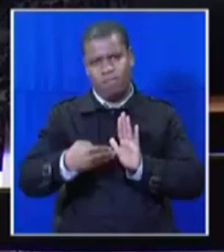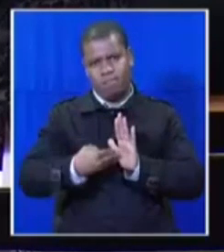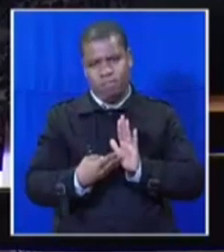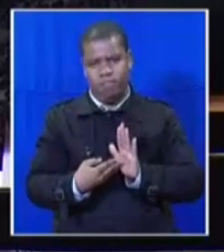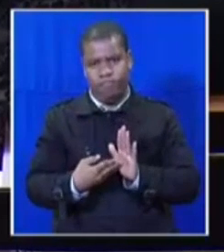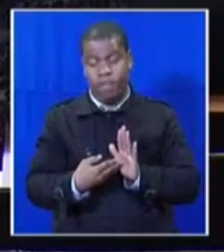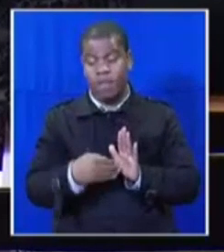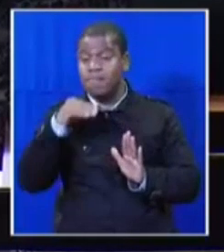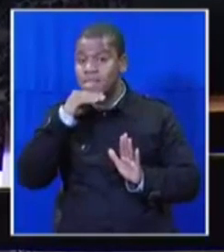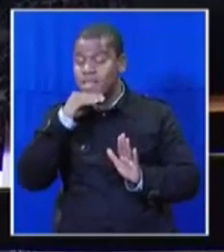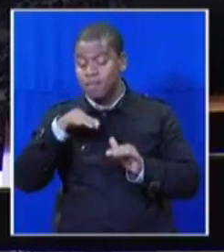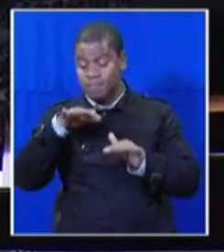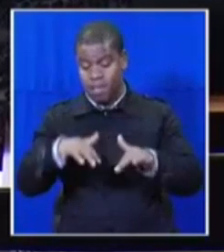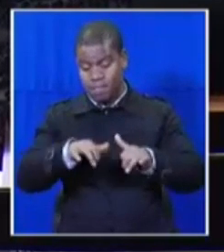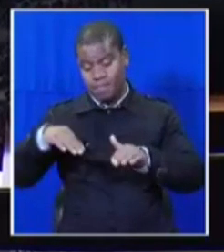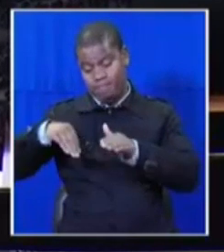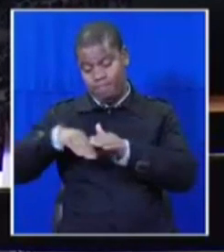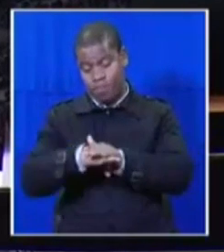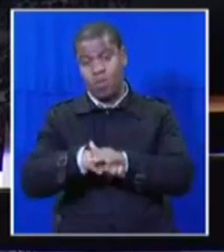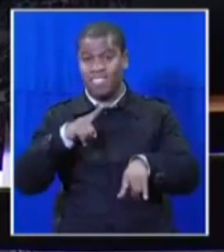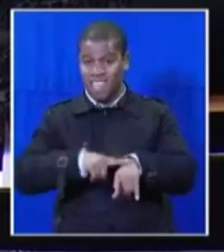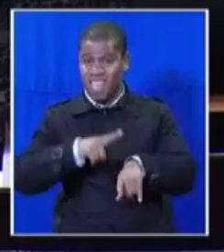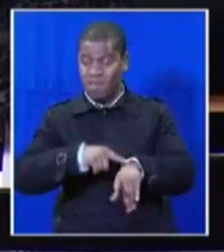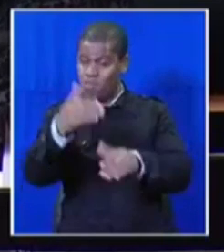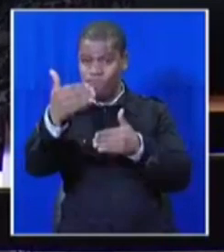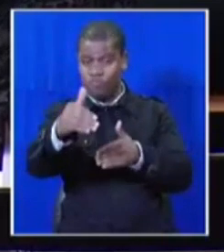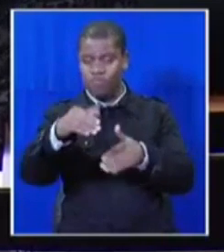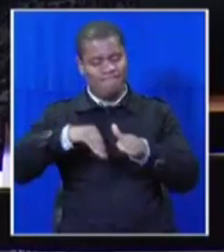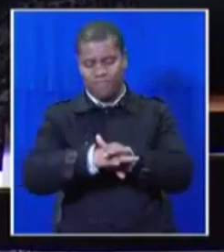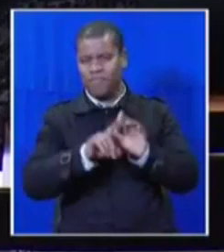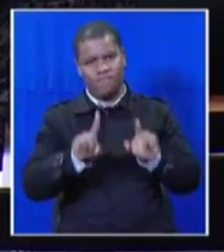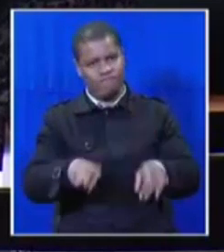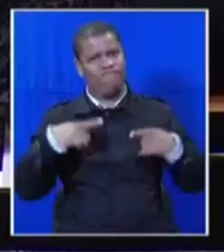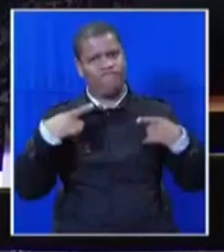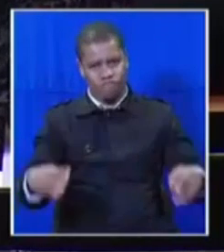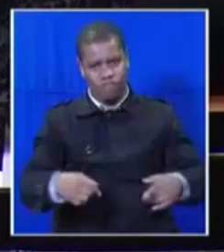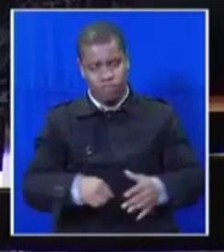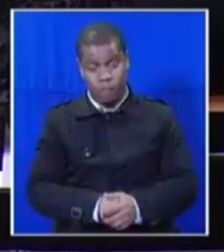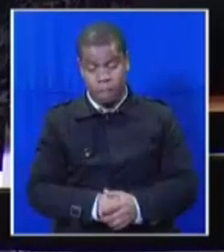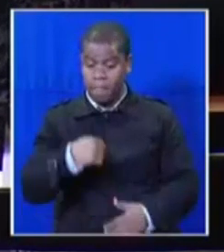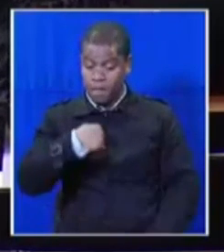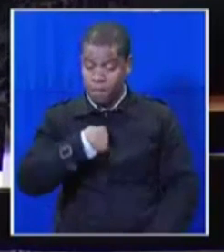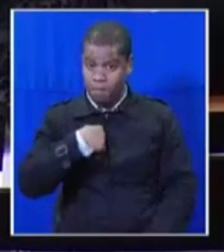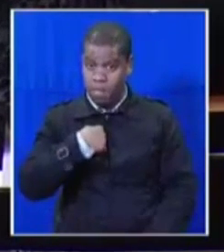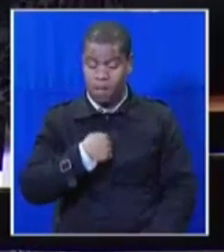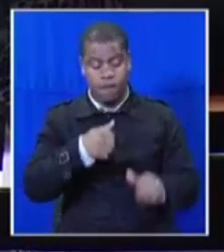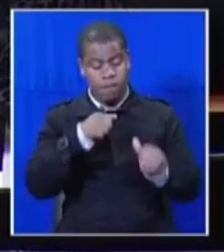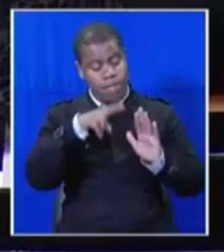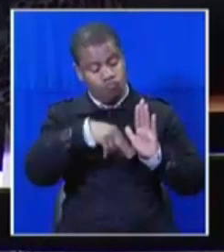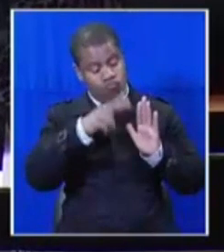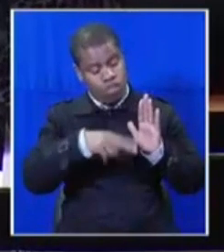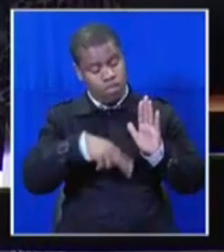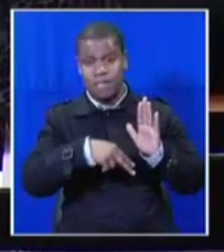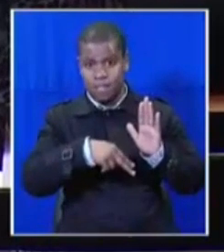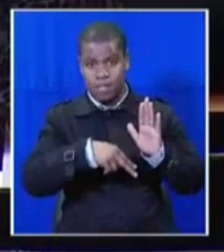may not enter the precinct for the duration of the suspension. If I have to go to Rule 54 and